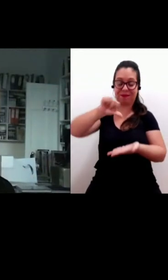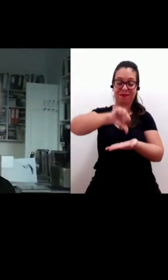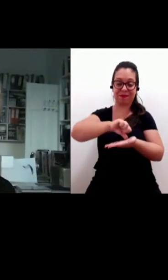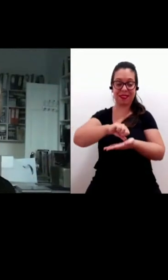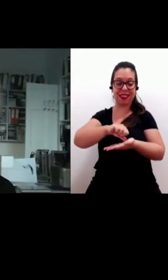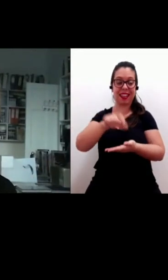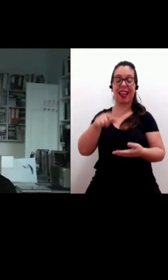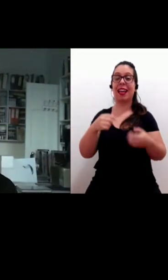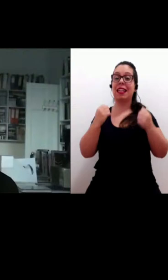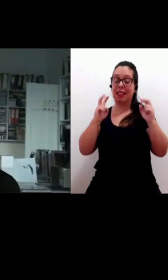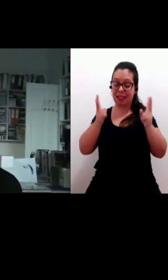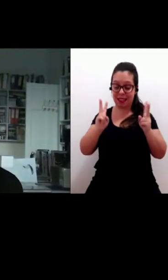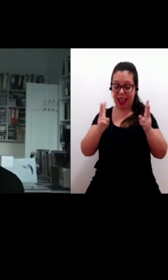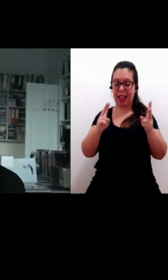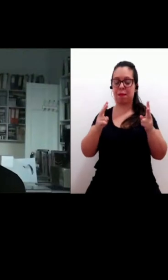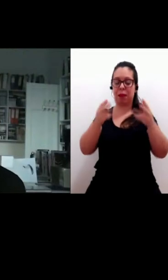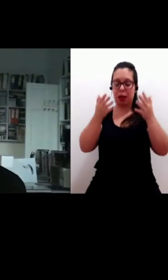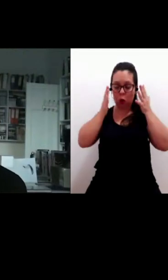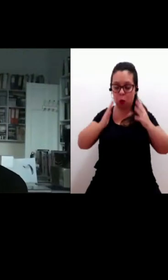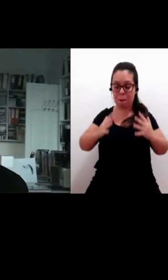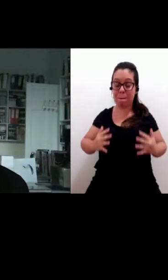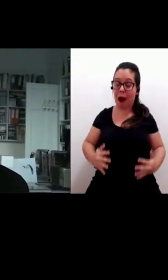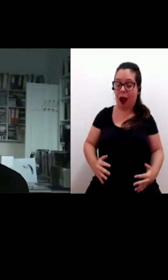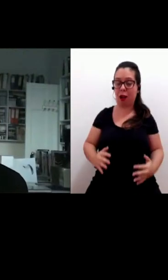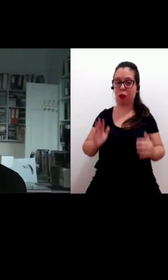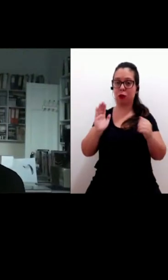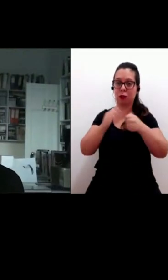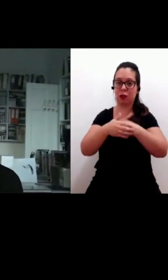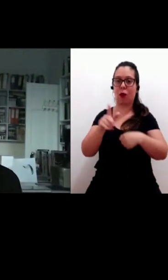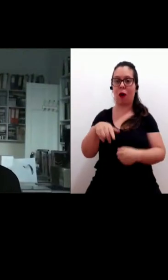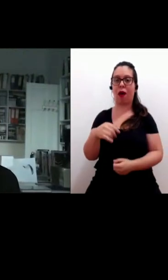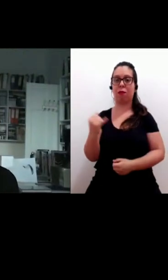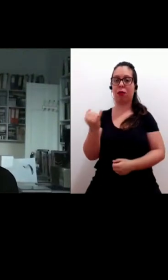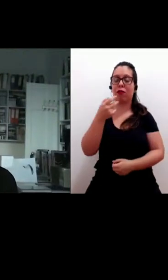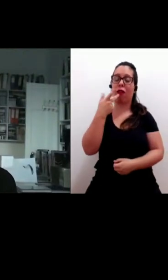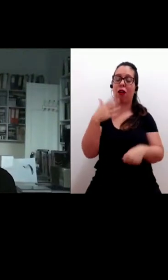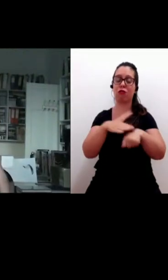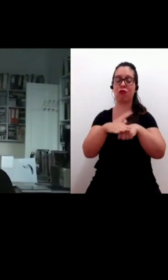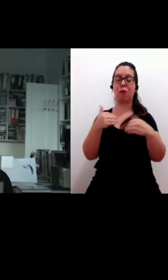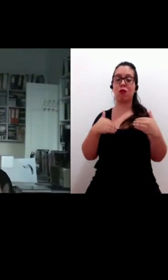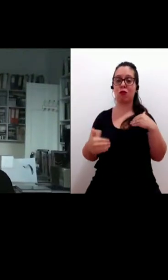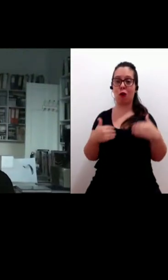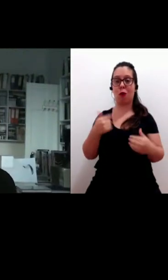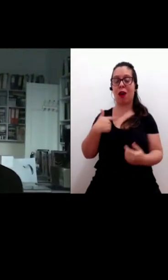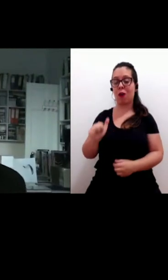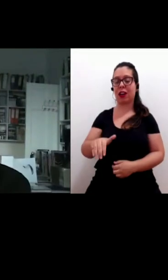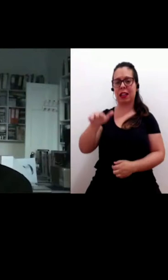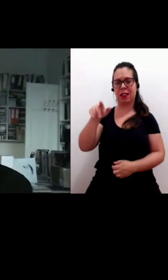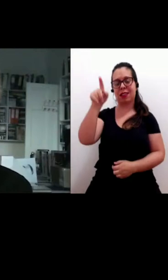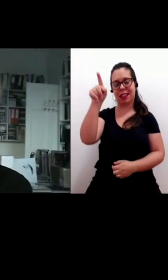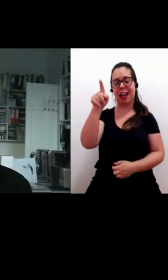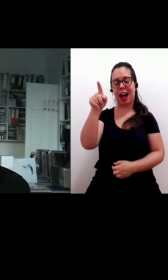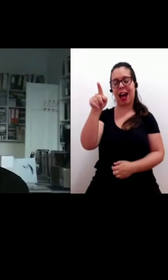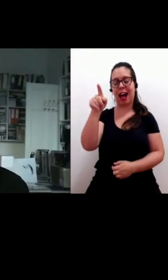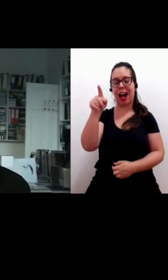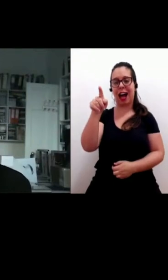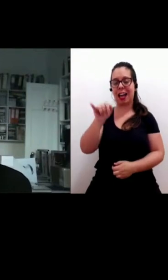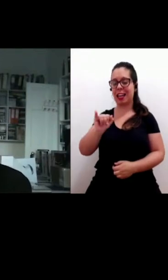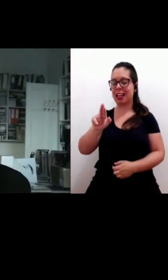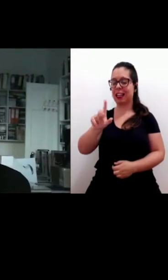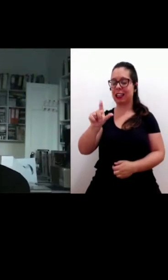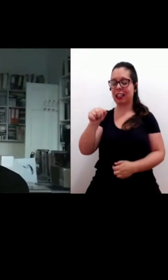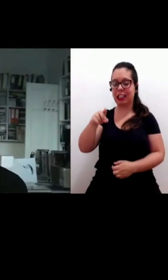physical selves. I was brought up very Catholic, you know, in Ireland, where bodies matter, but the Protestant